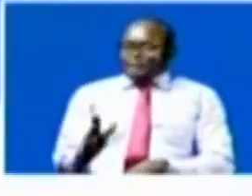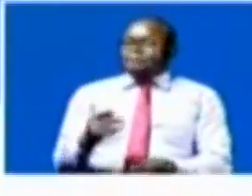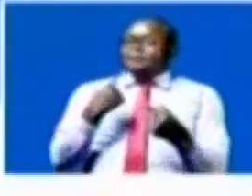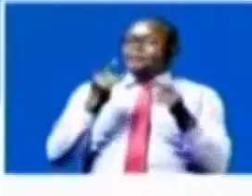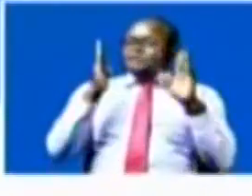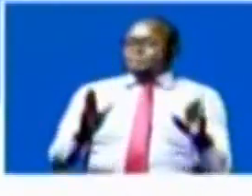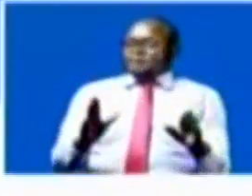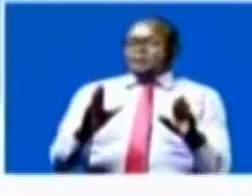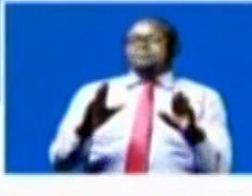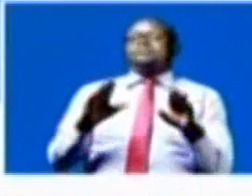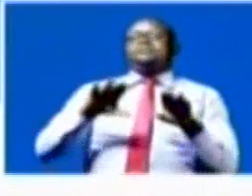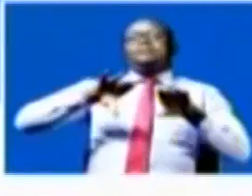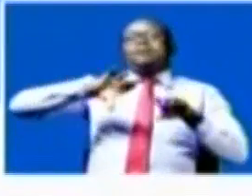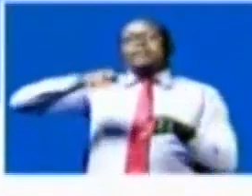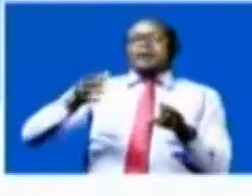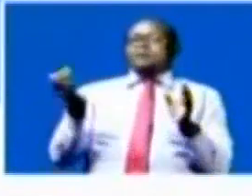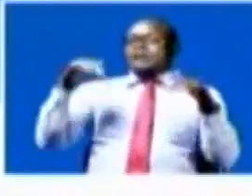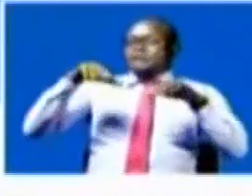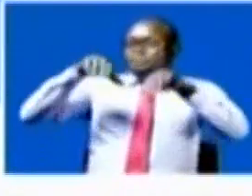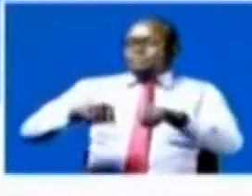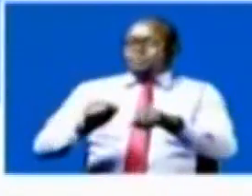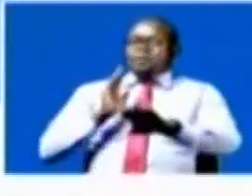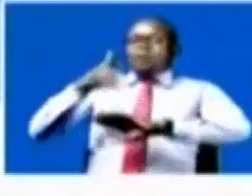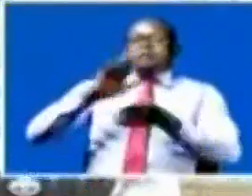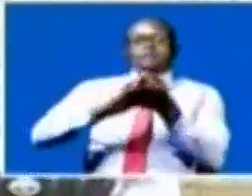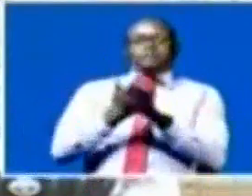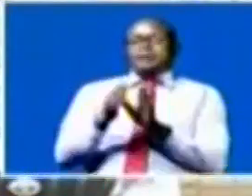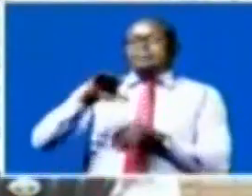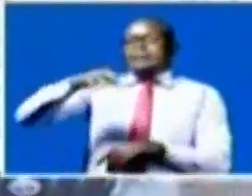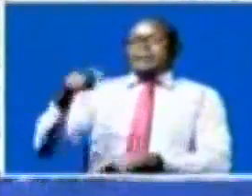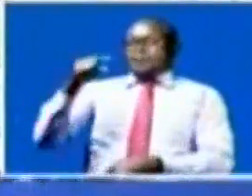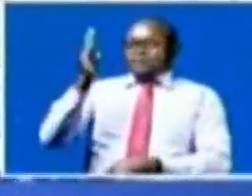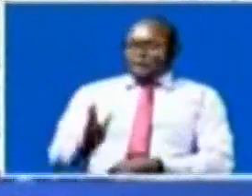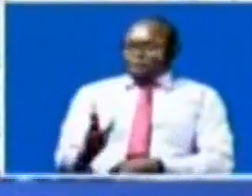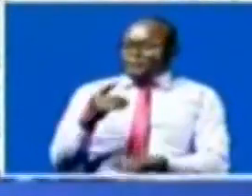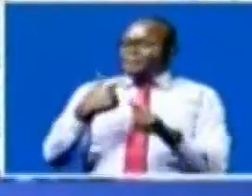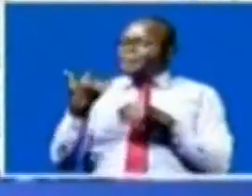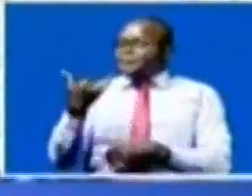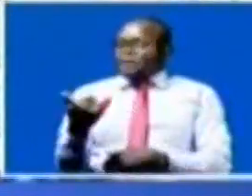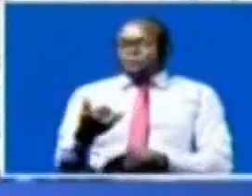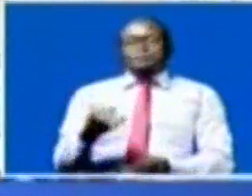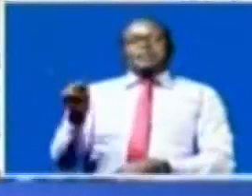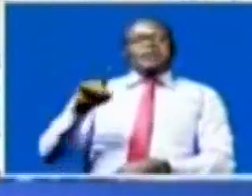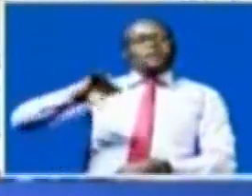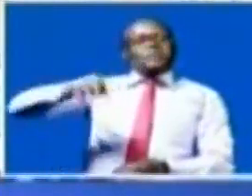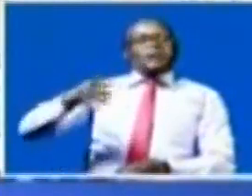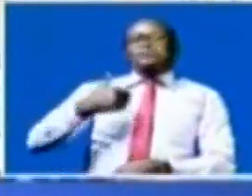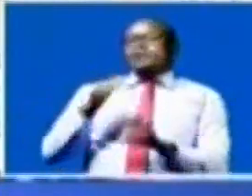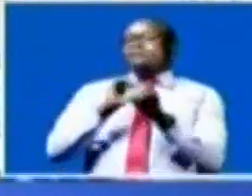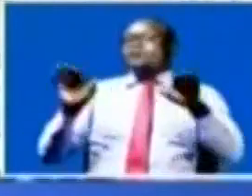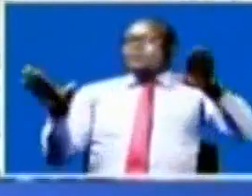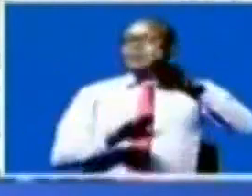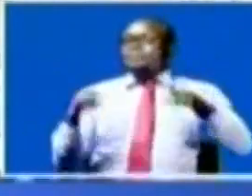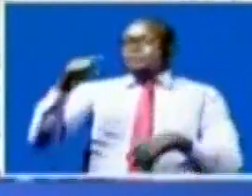speaker of the county assembly shall act as the county governor. However, as it stands, Nairobi County has no